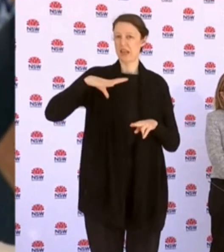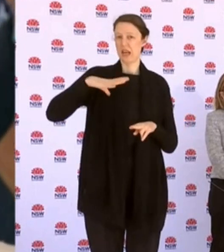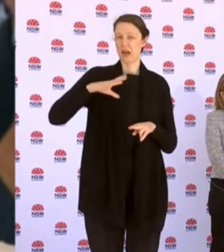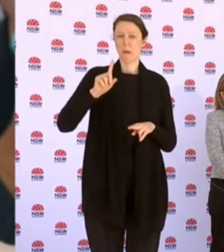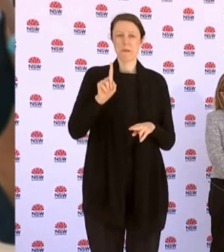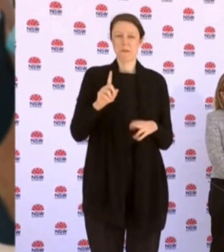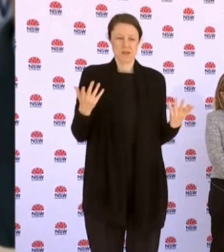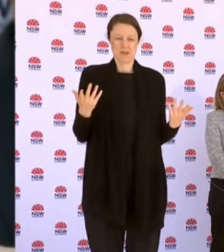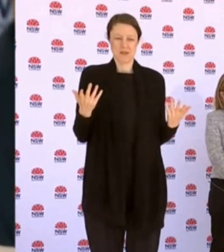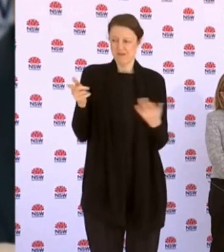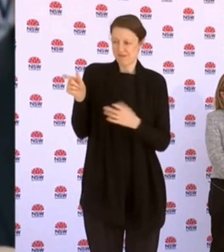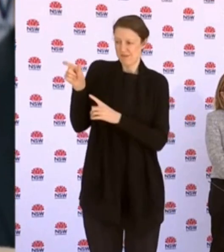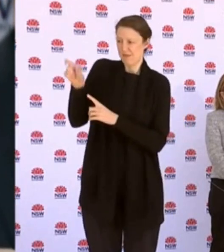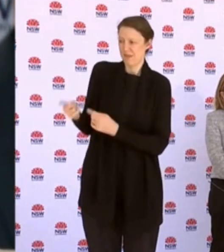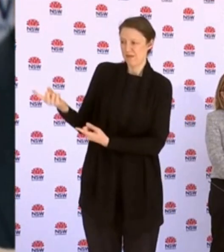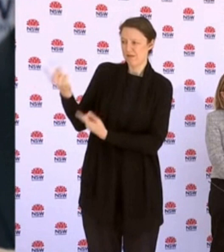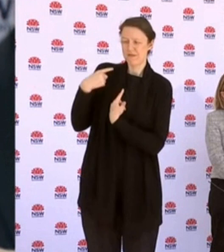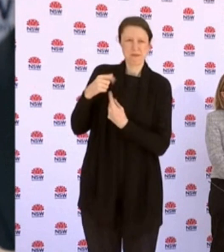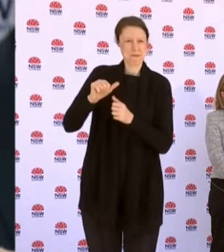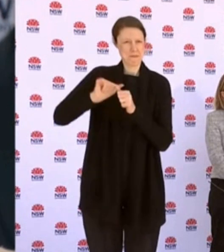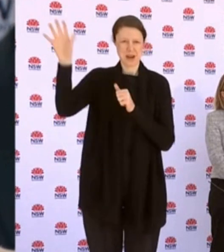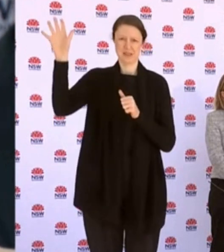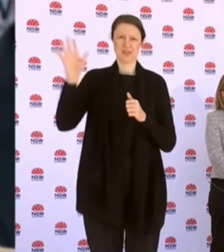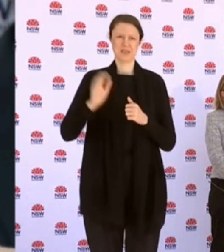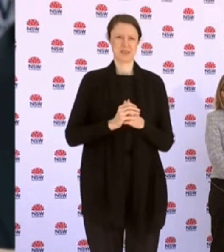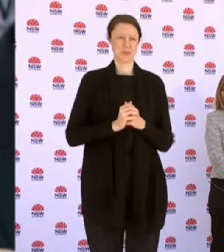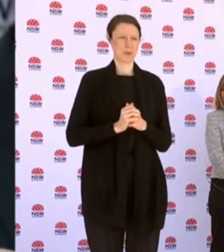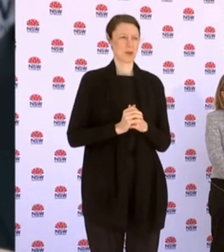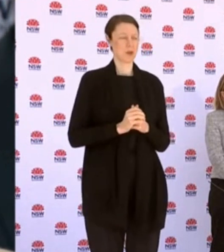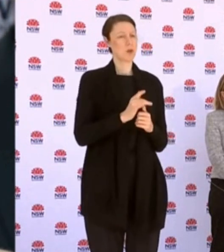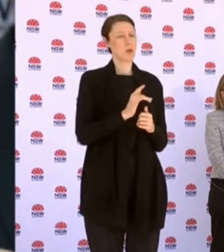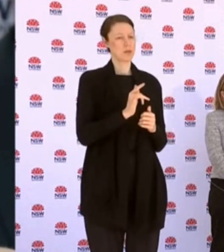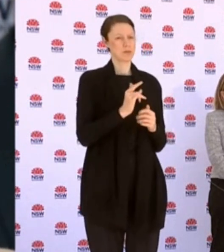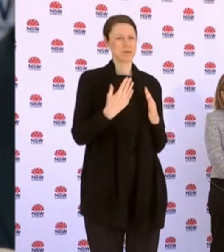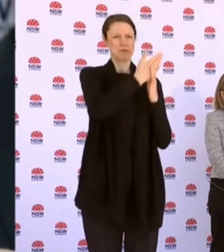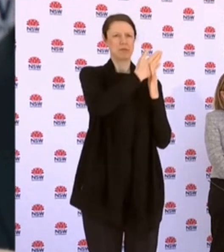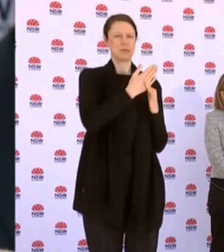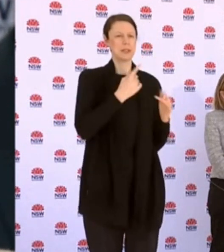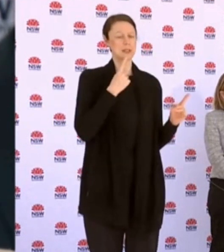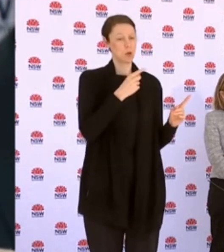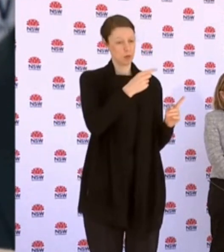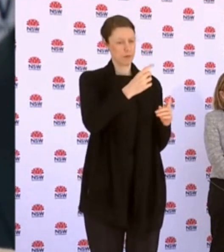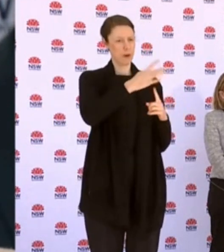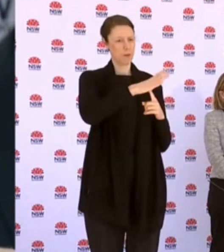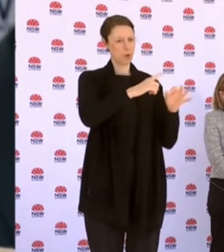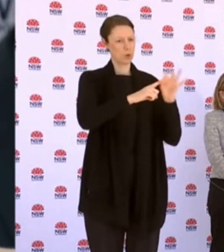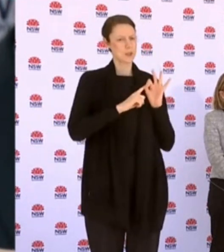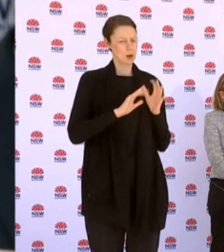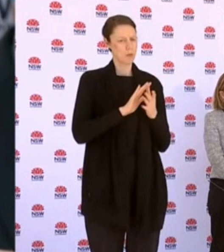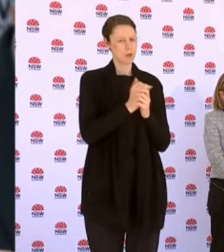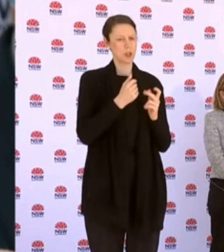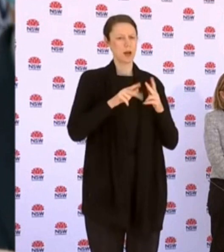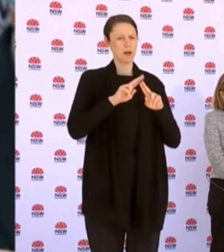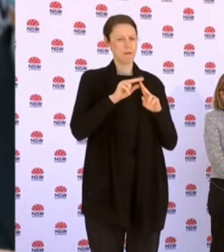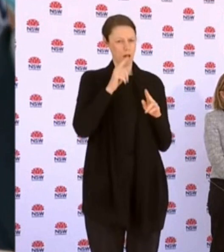priority. Well, you asked a very important question. I'd appreciate you allowing me to finish my answer. And that is that we rely on the best